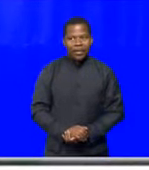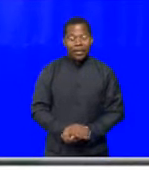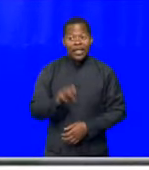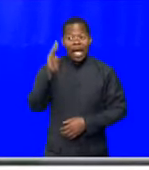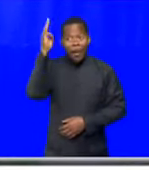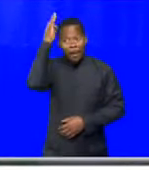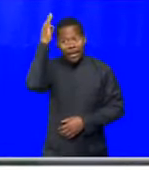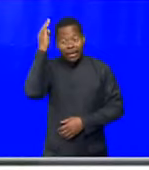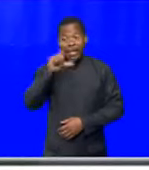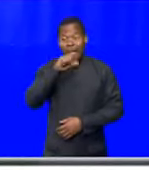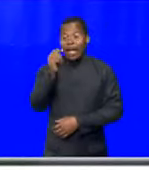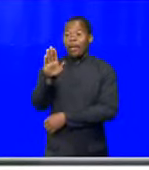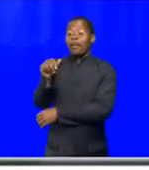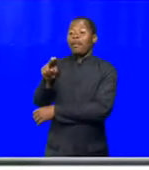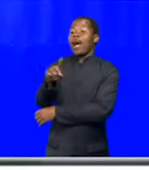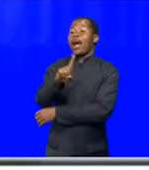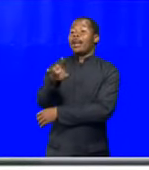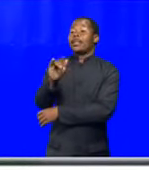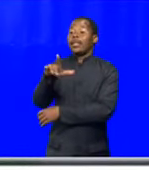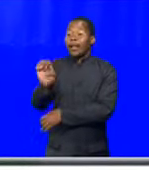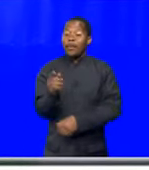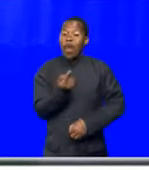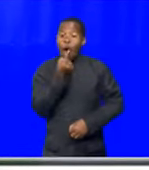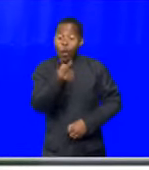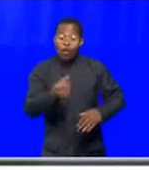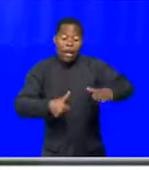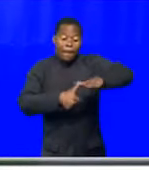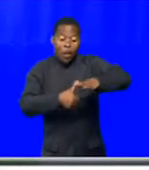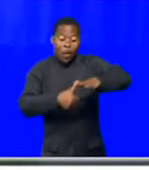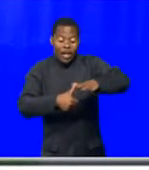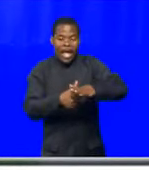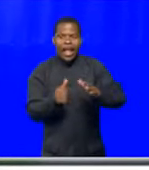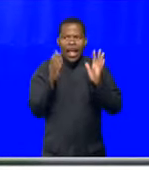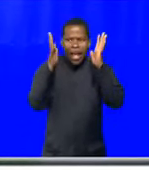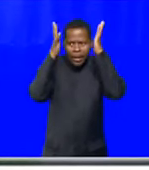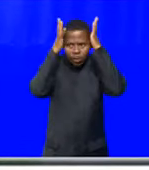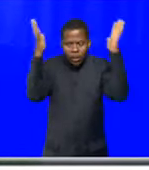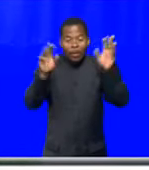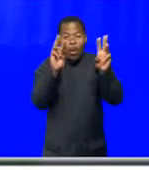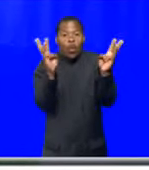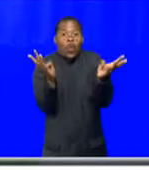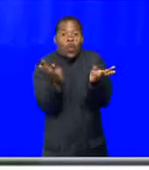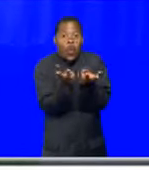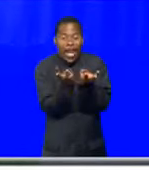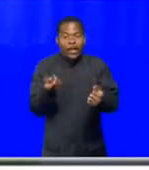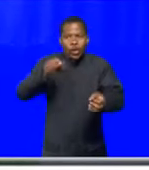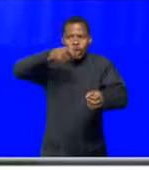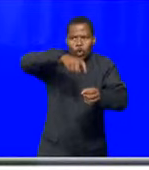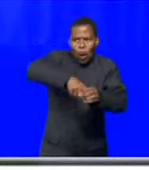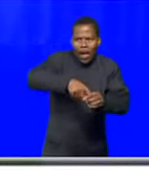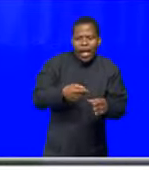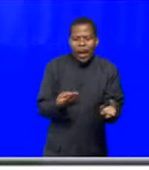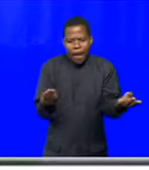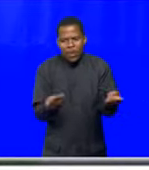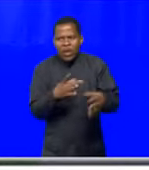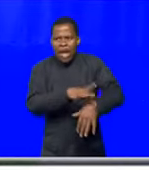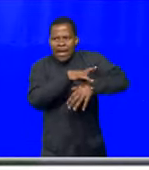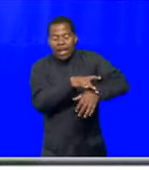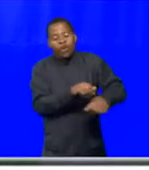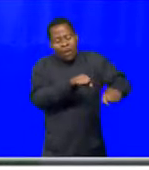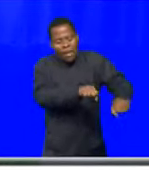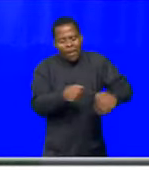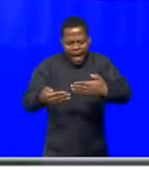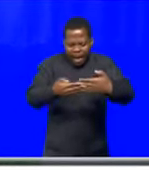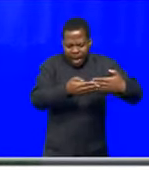His Royal Highness Prince Banzile says it is very crucial that the Kingdom of Eswatini joins the rest of the world in addressing and closing the gap on epilepsy